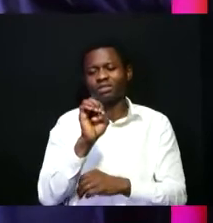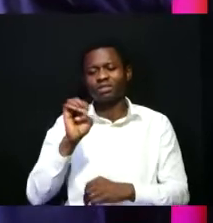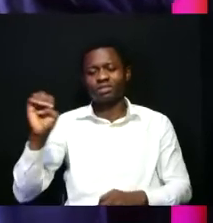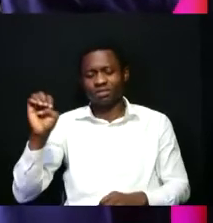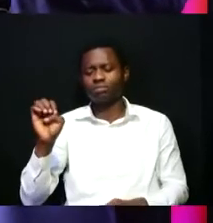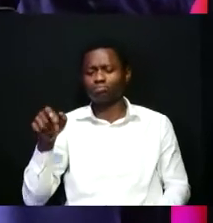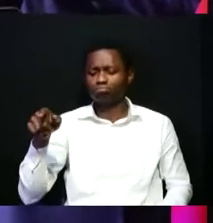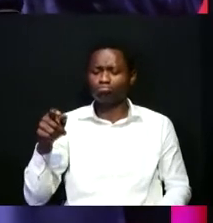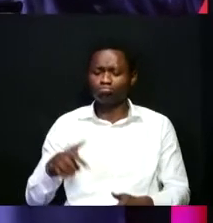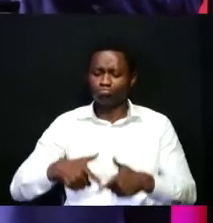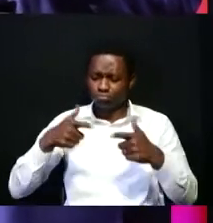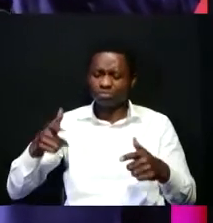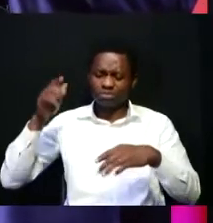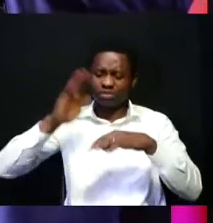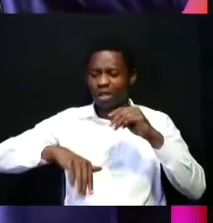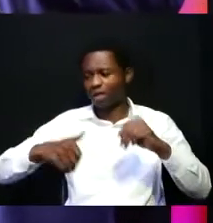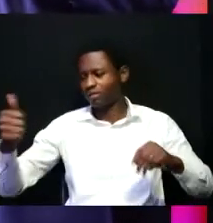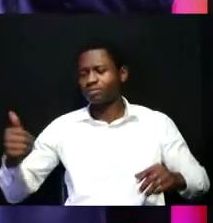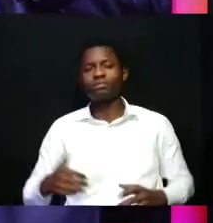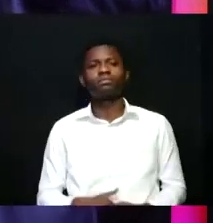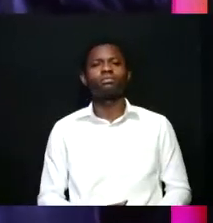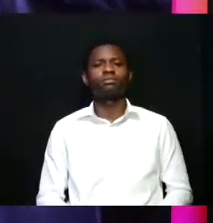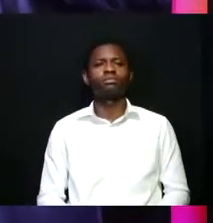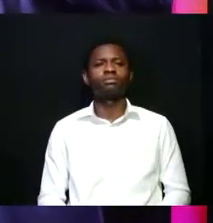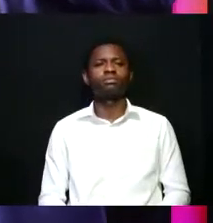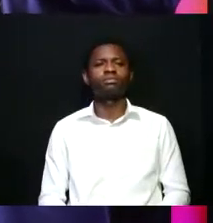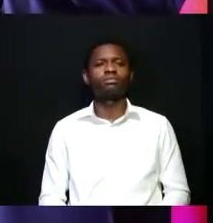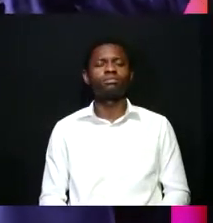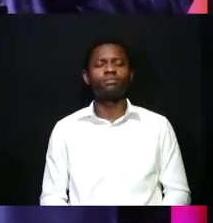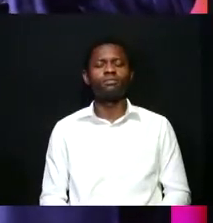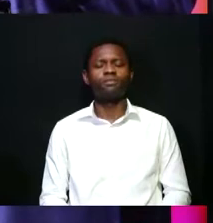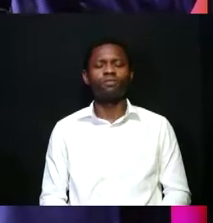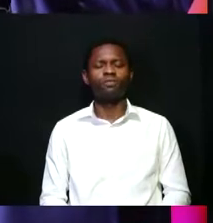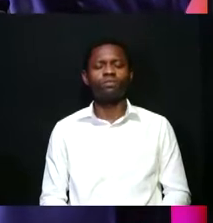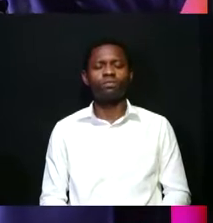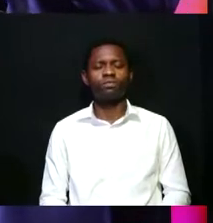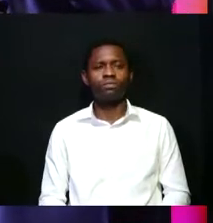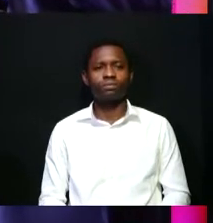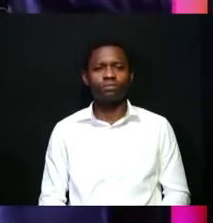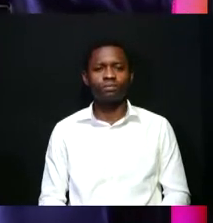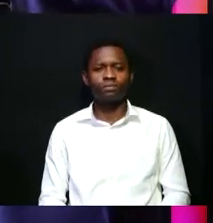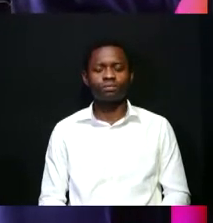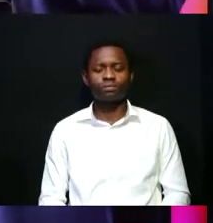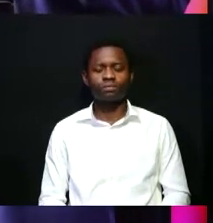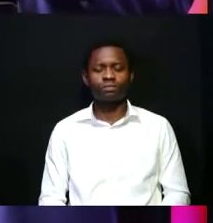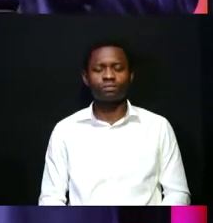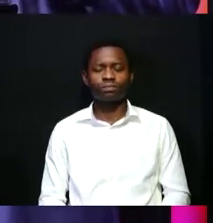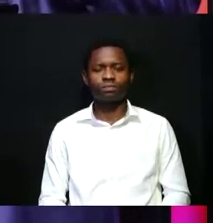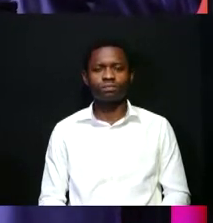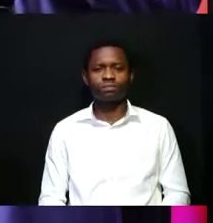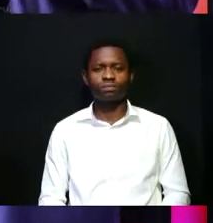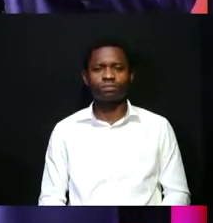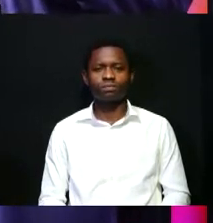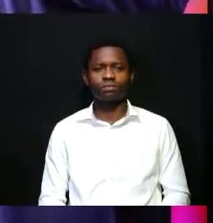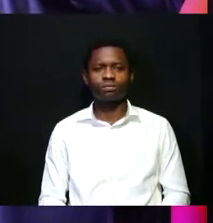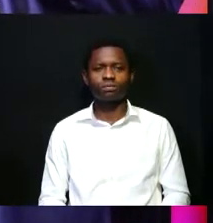and Pinsa, Ne Anentria and Pahon, Ahenum, Ne Infunumu, Berie, Ahenum, Ne Asumphobebre,